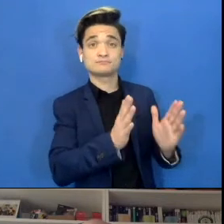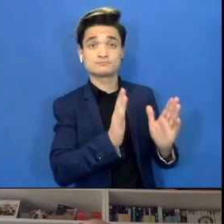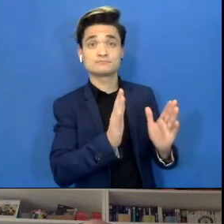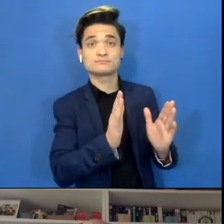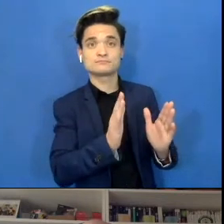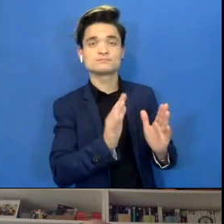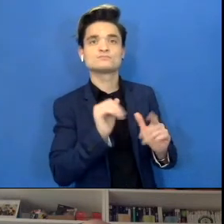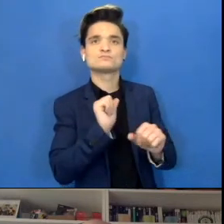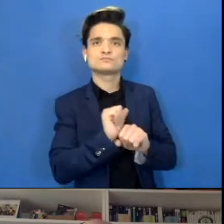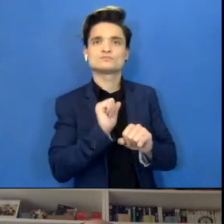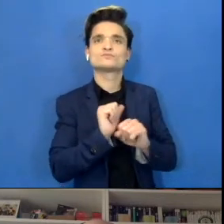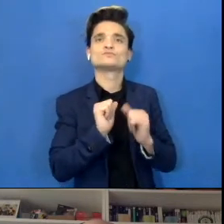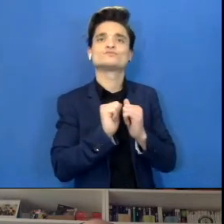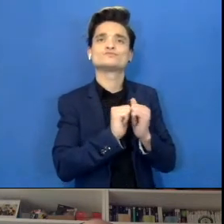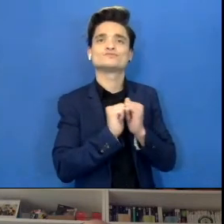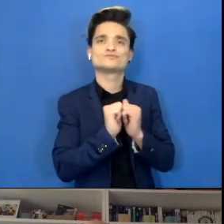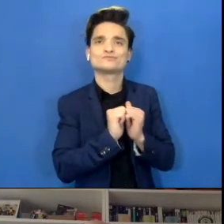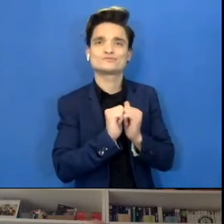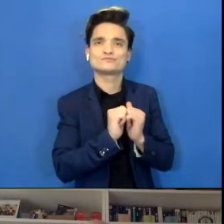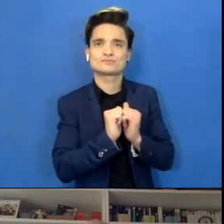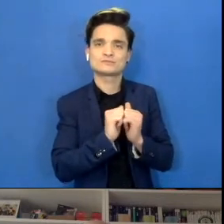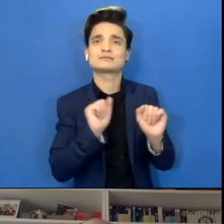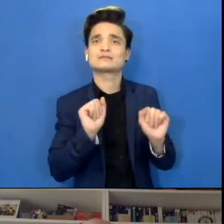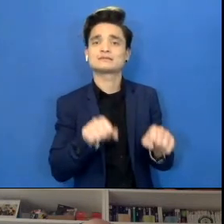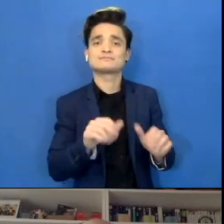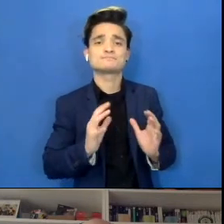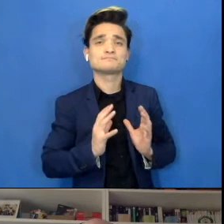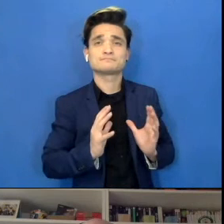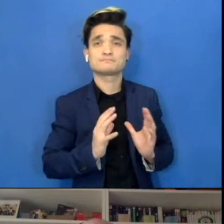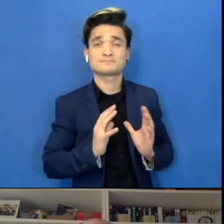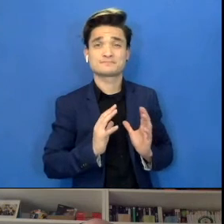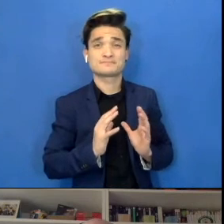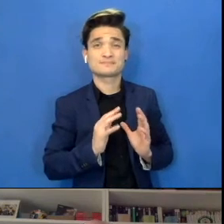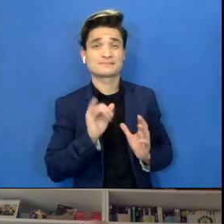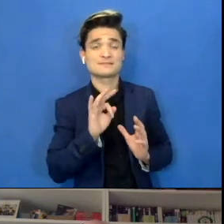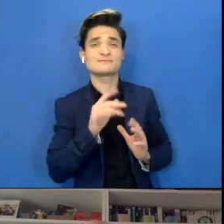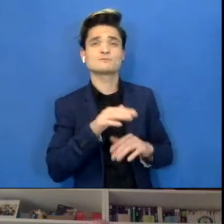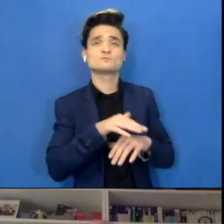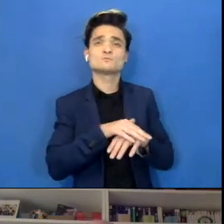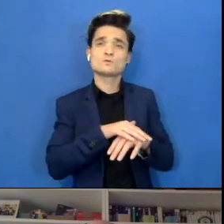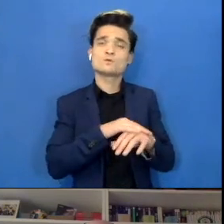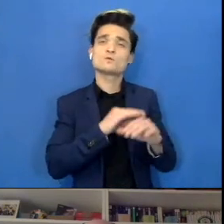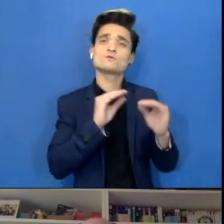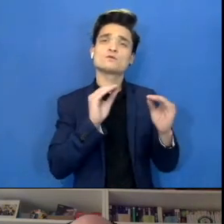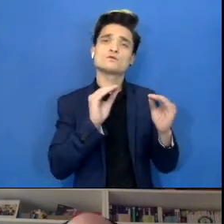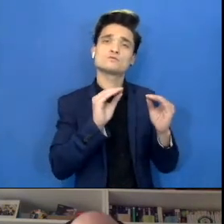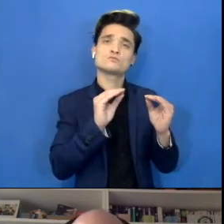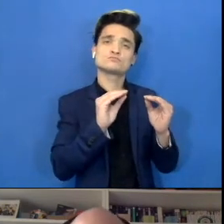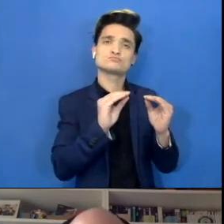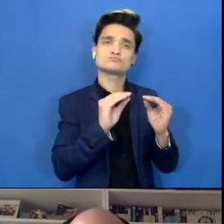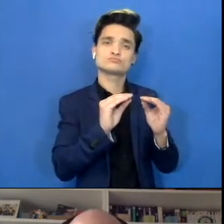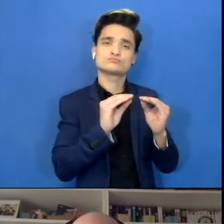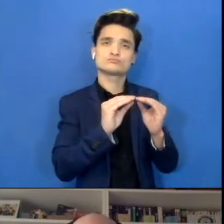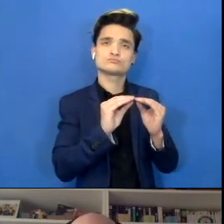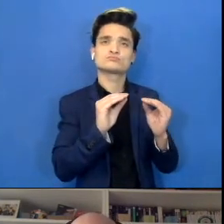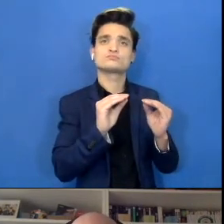go into a kiss. You can go slowly. And if they move away, okay, that's not happening. So there's many, many different